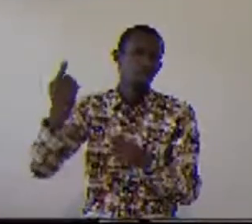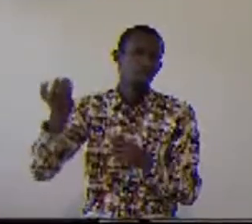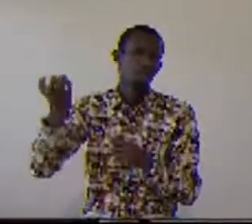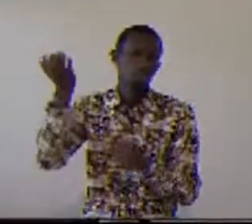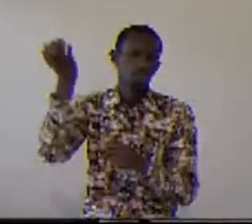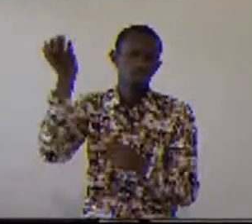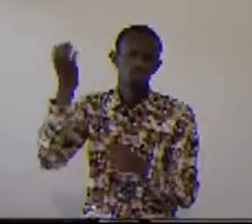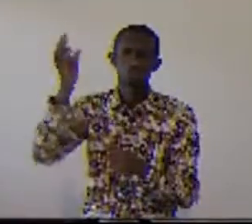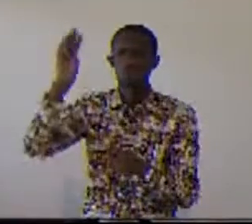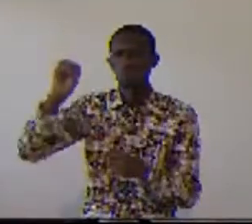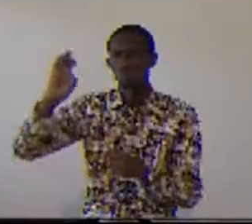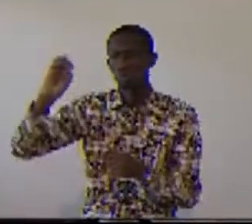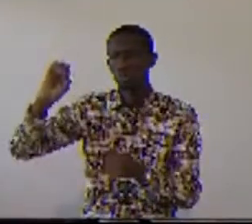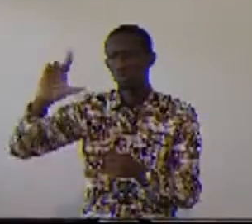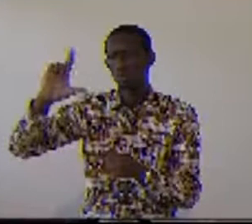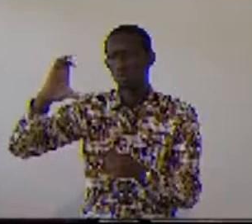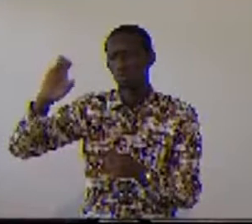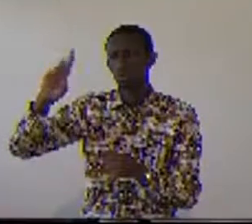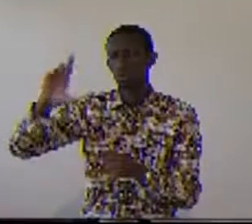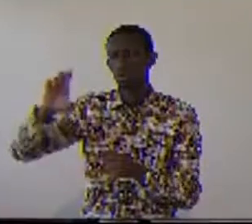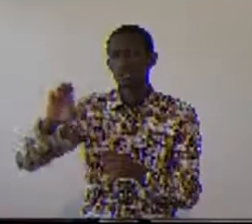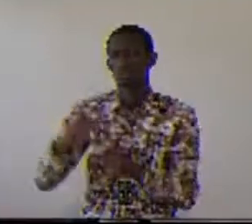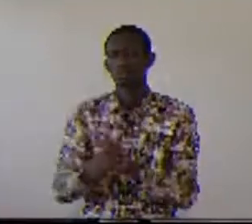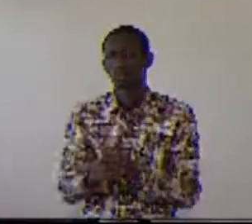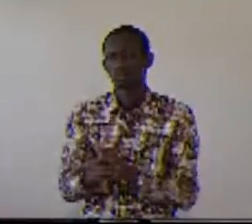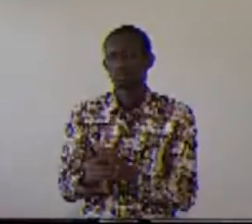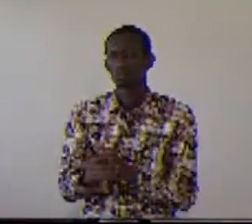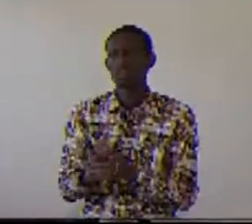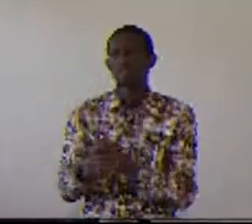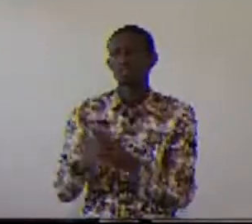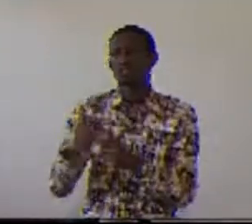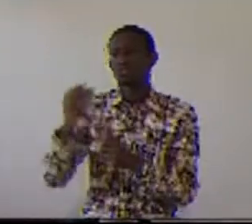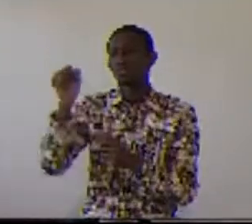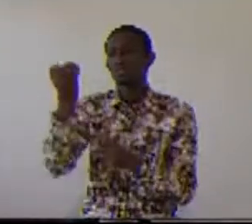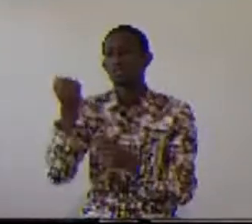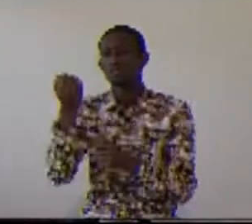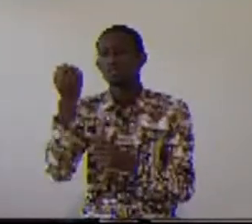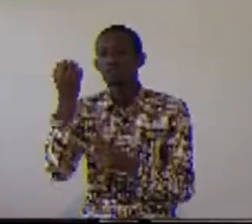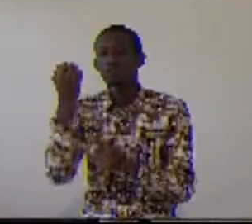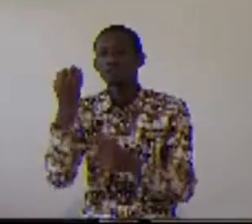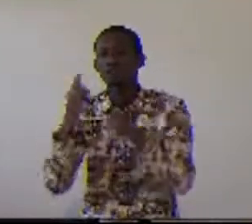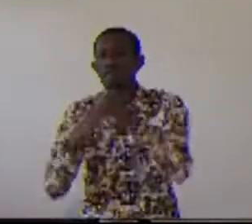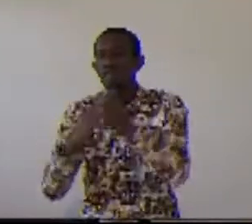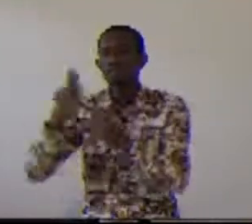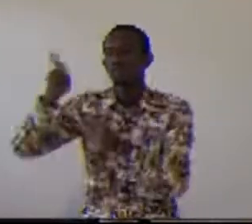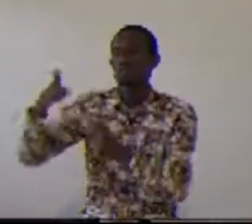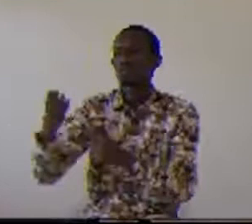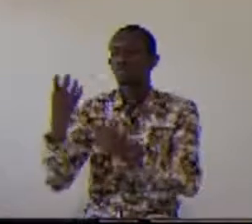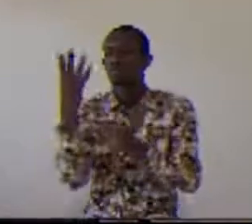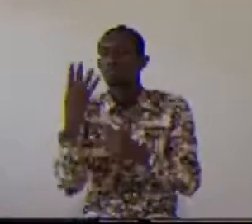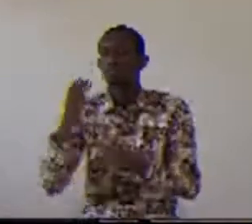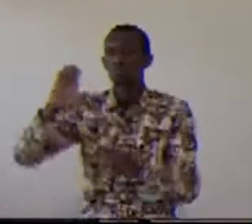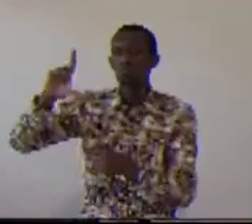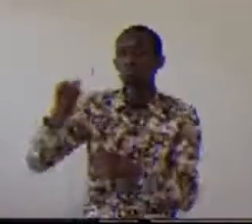atoms per molecule. Phosphorus has 4, chlorine has 2, and argon is monoatomic. So as